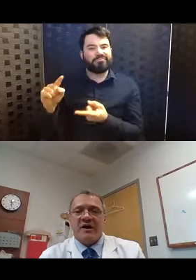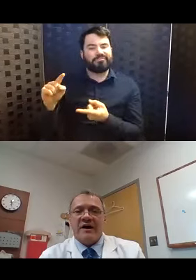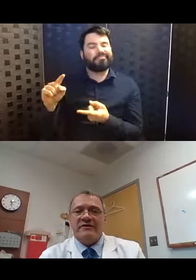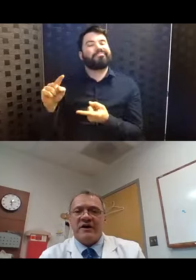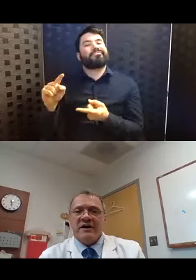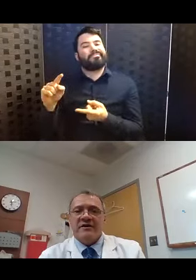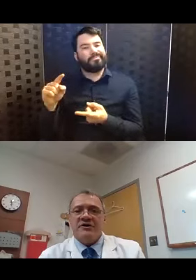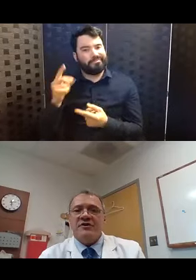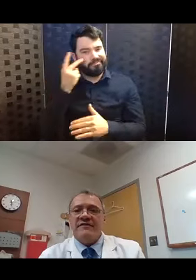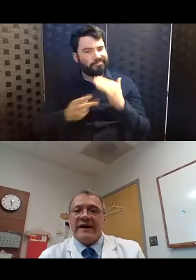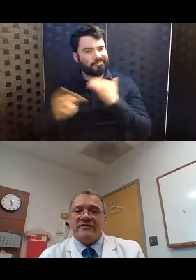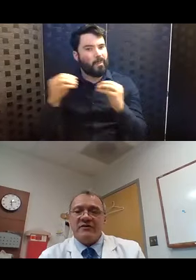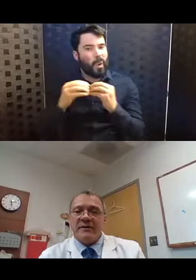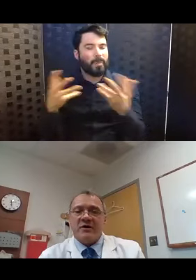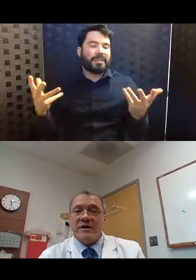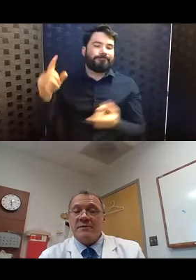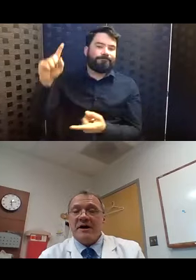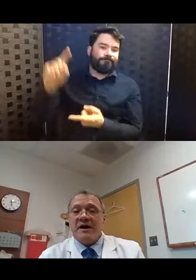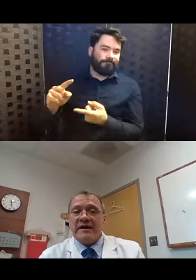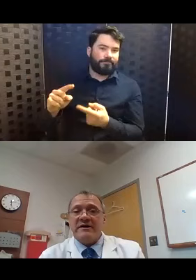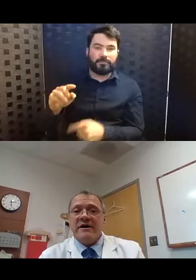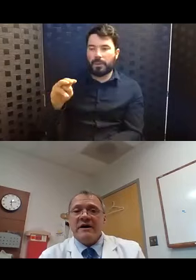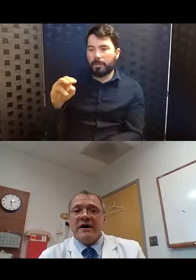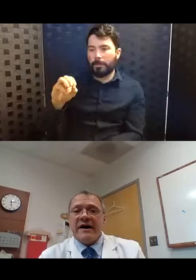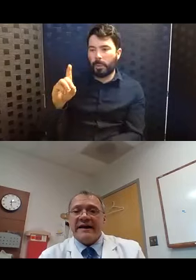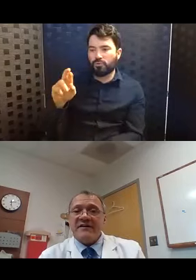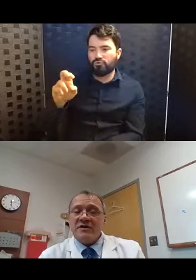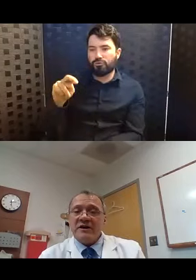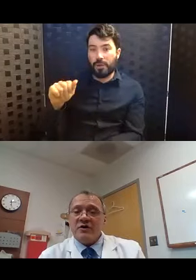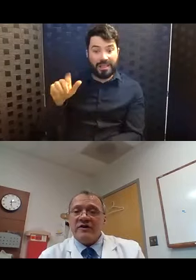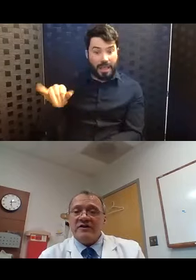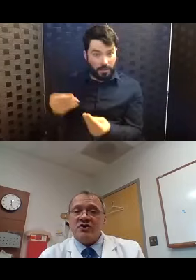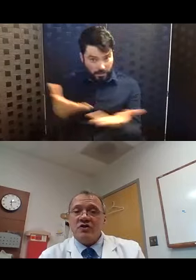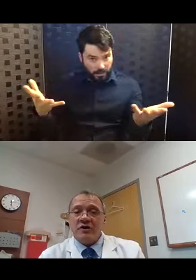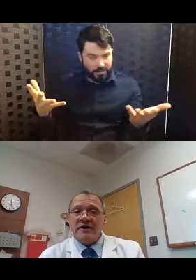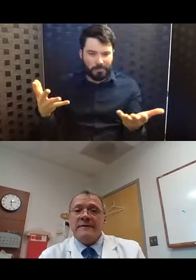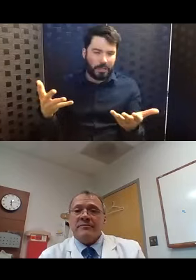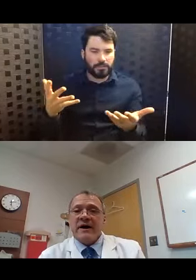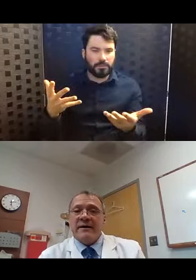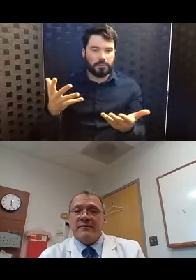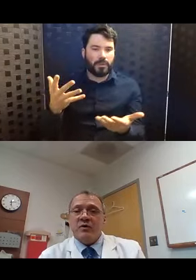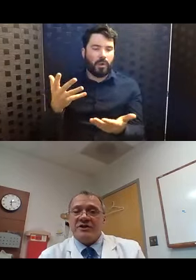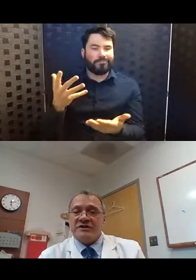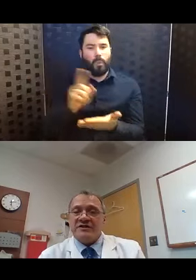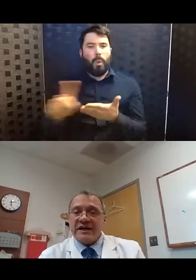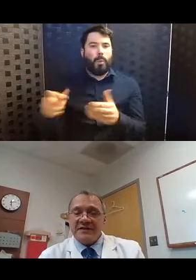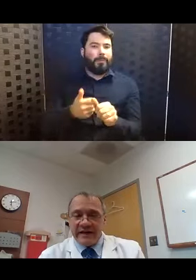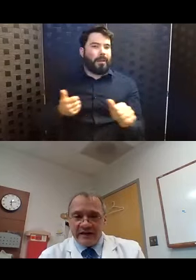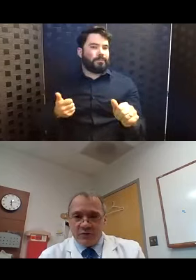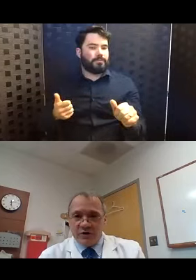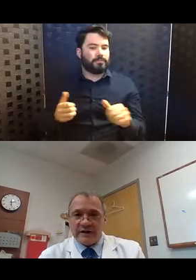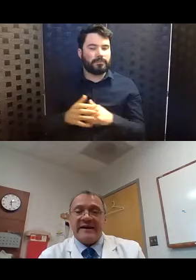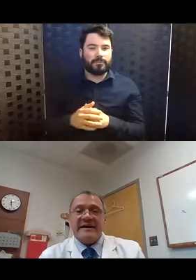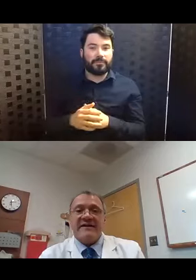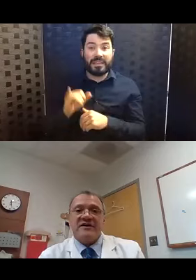upcoming slides. The Moderna vaccine's about a week behind, and if everything goes as it should, which is the safety data